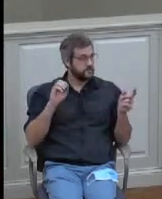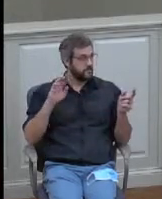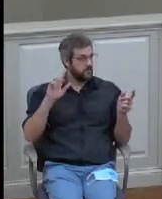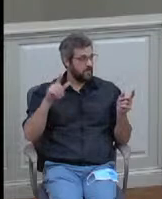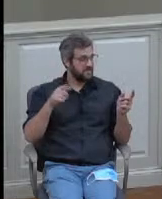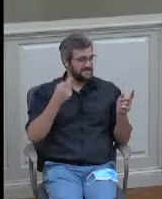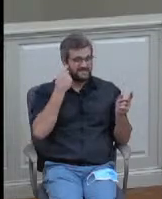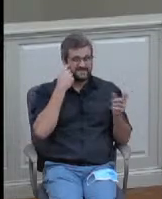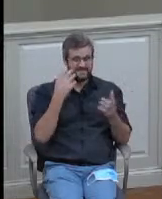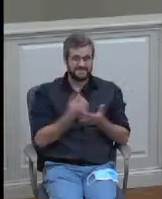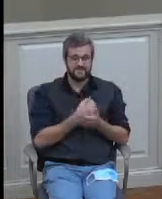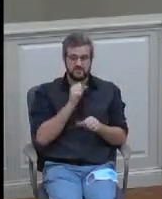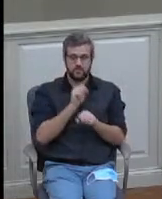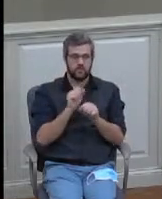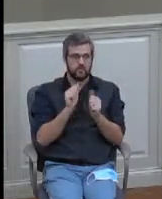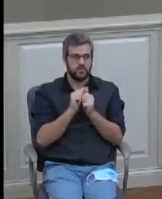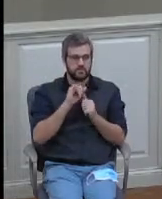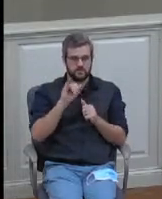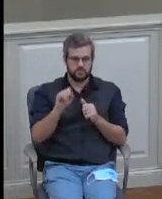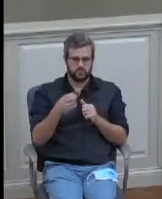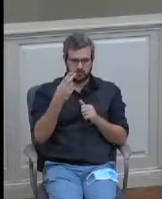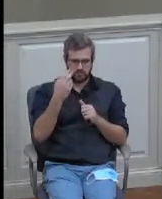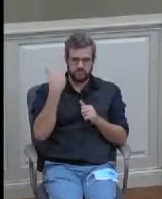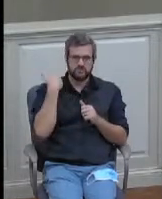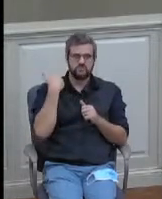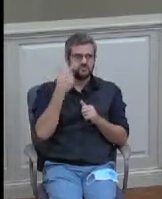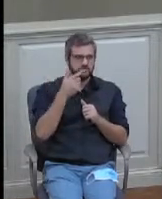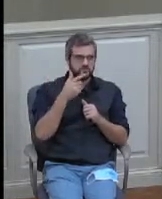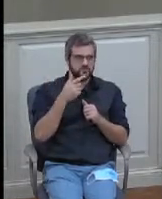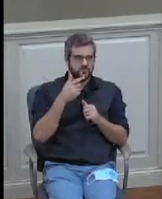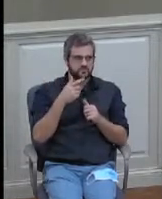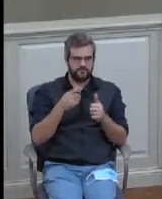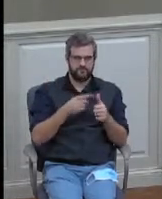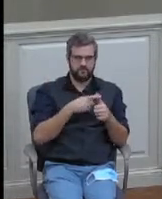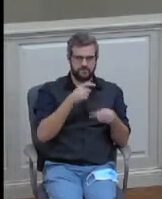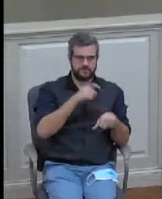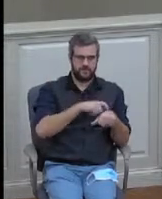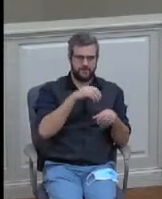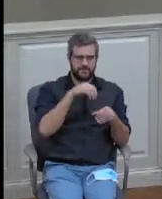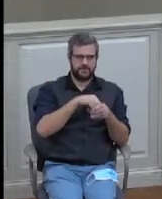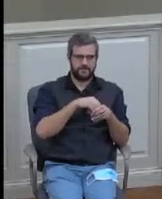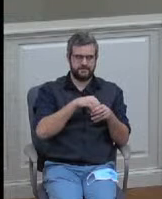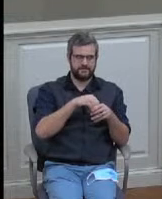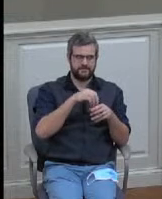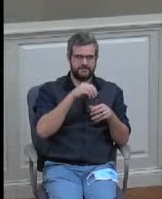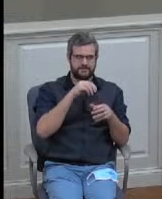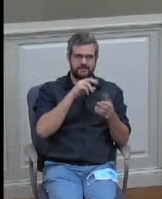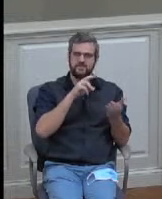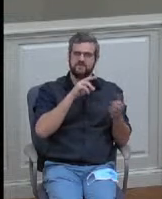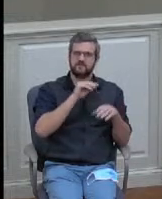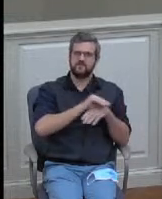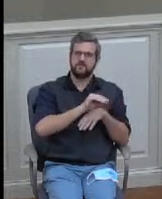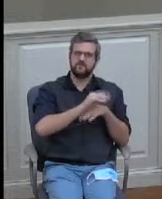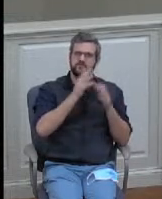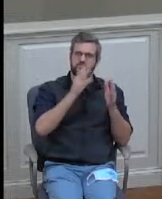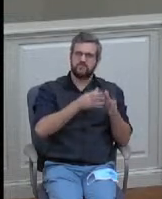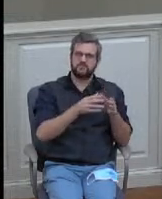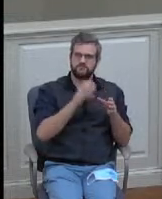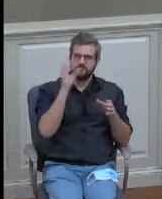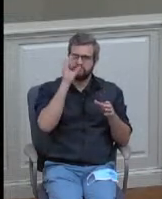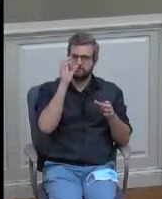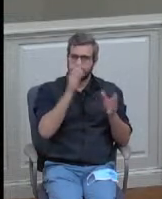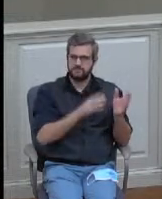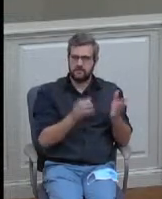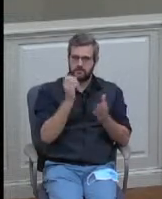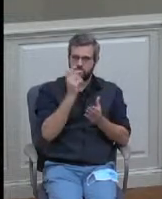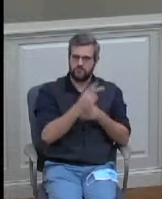work with Josh before, during Josh's first cycle Yeah. as a consultant, Yeah. seeking plan approval and